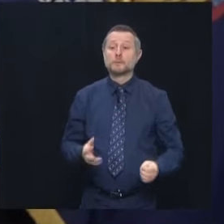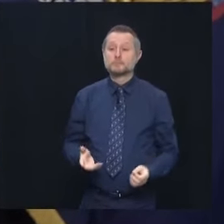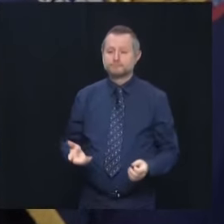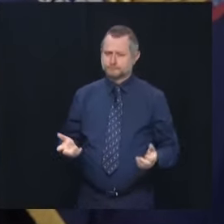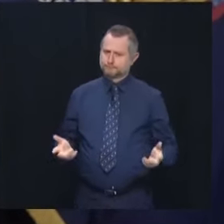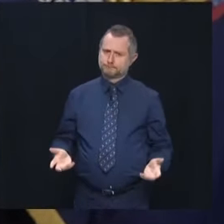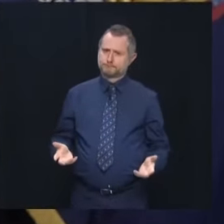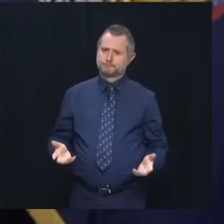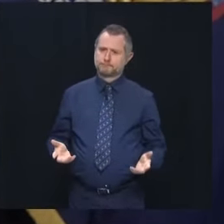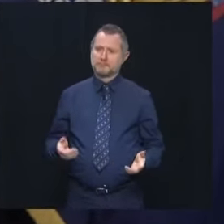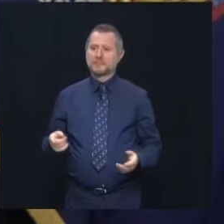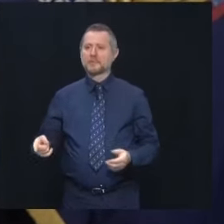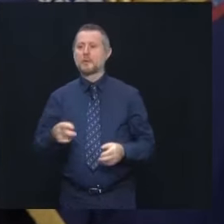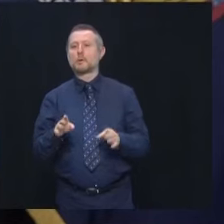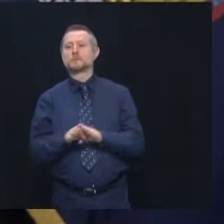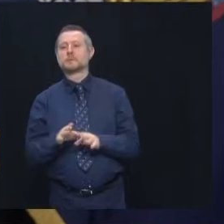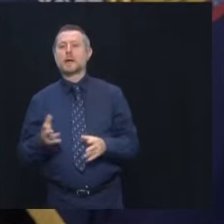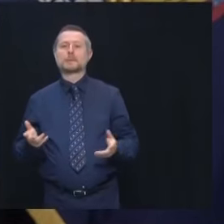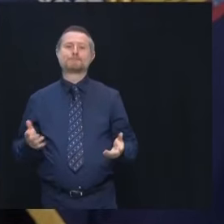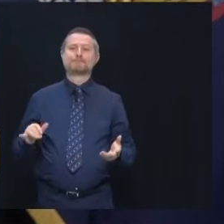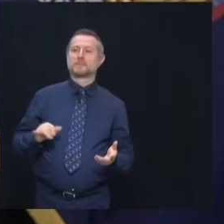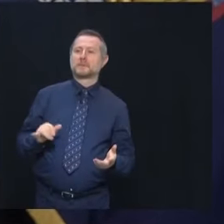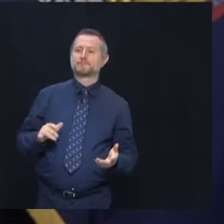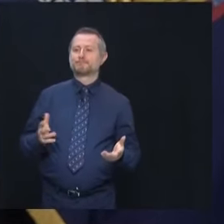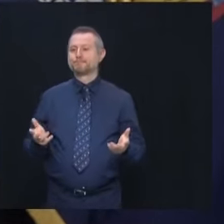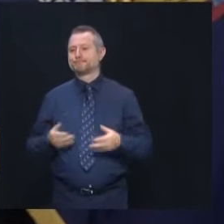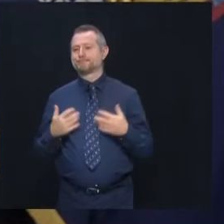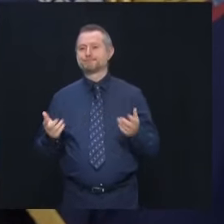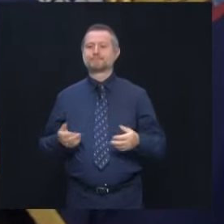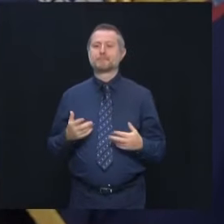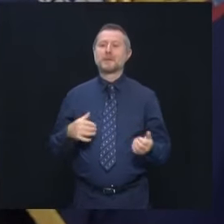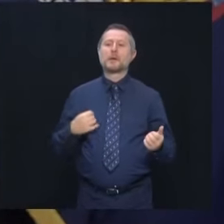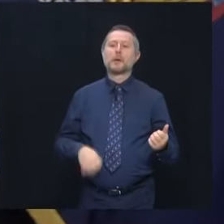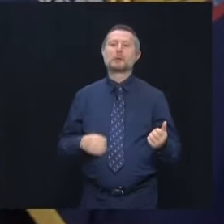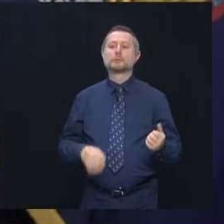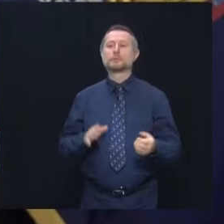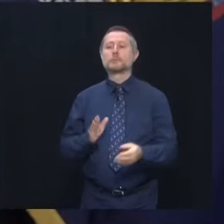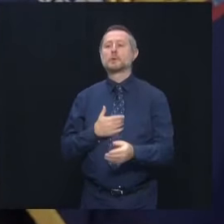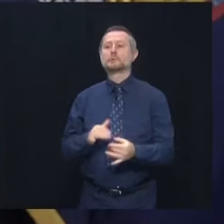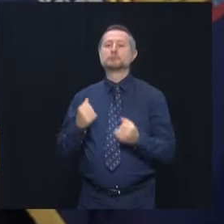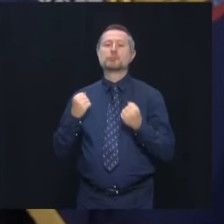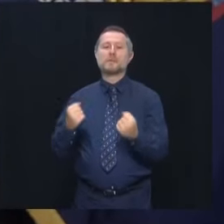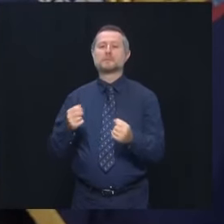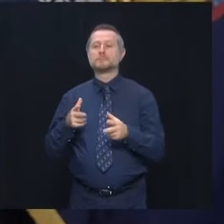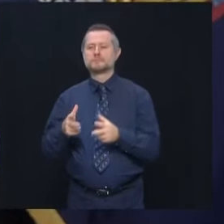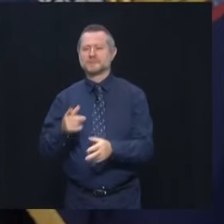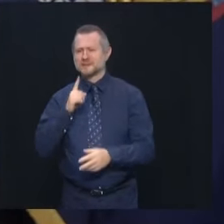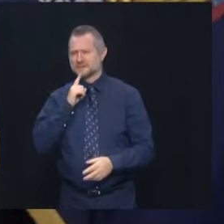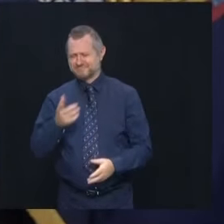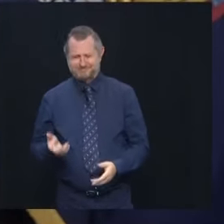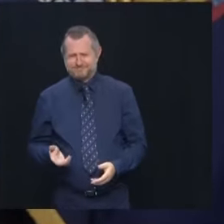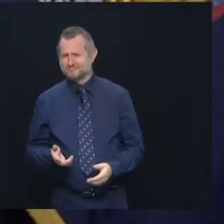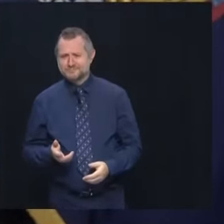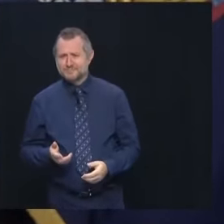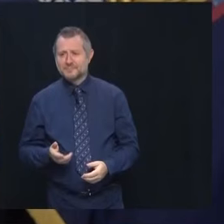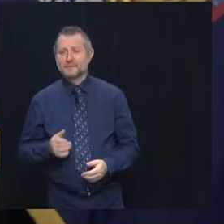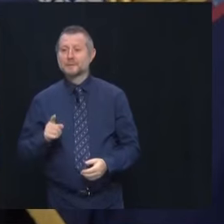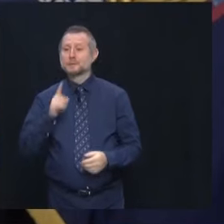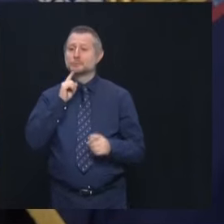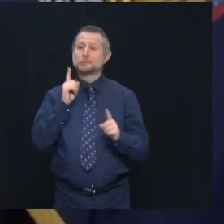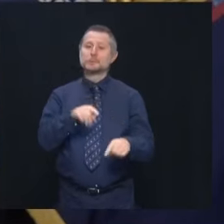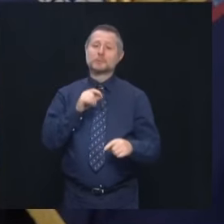down drive-in concerts. They don't tell people to wear